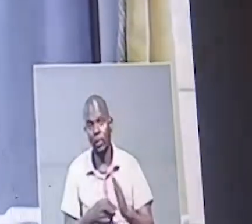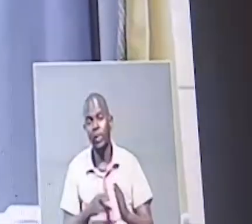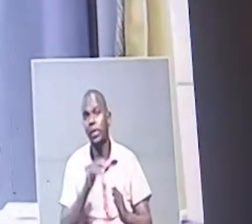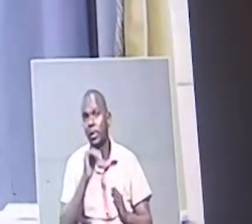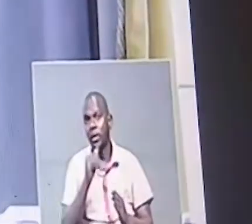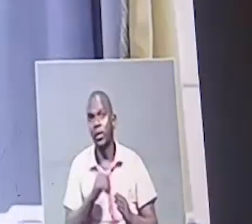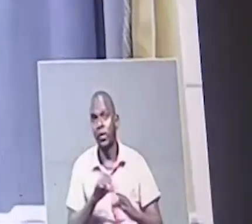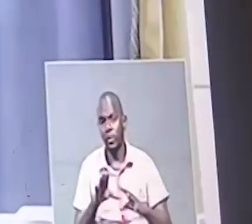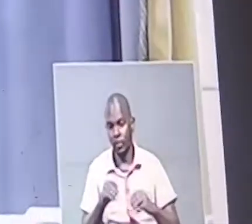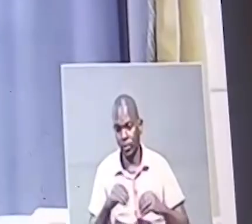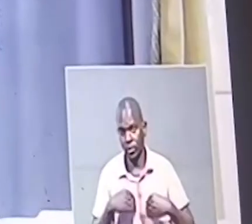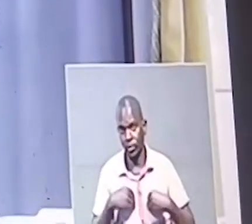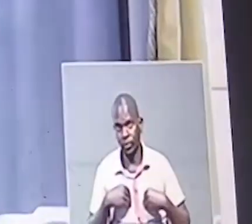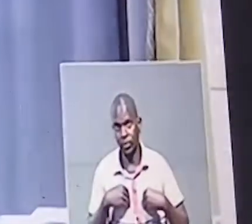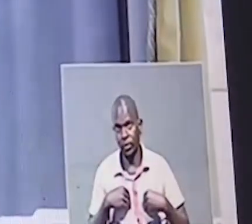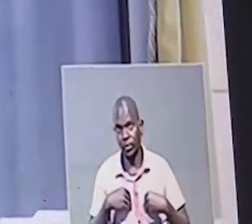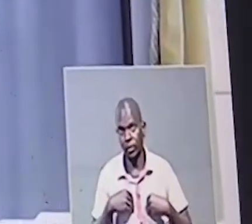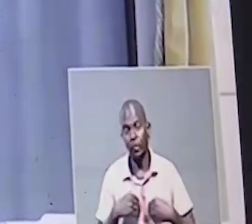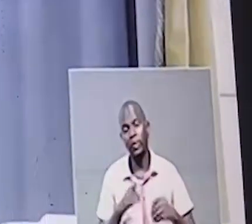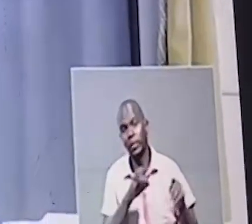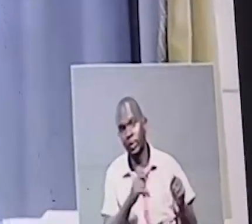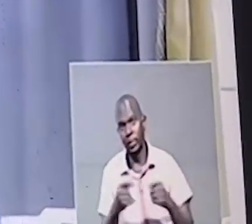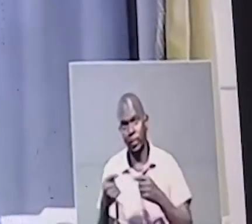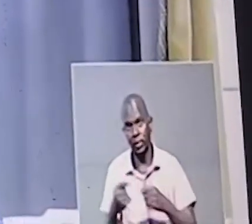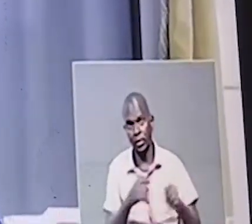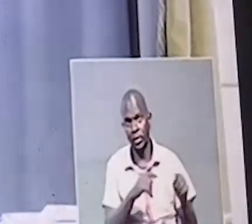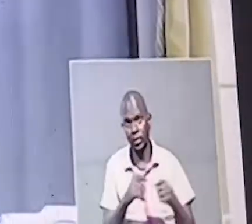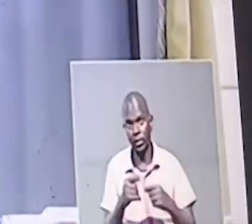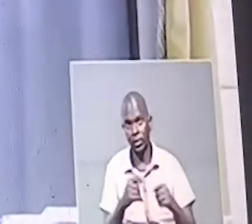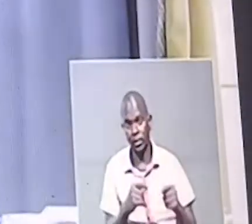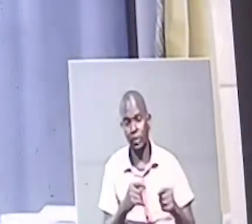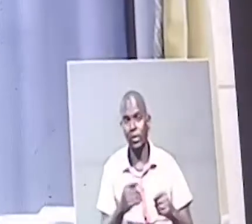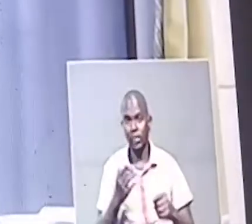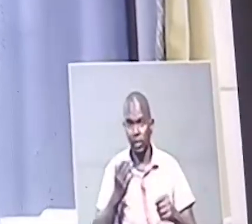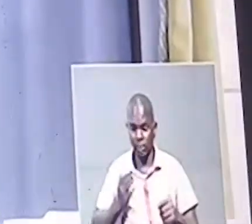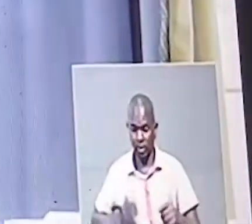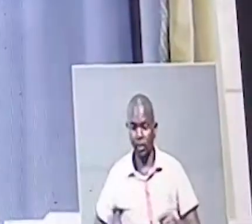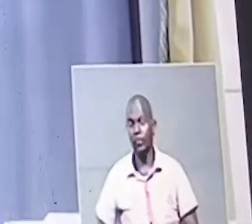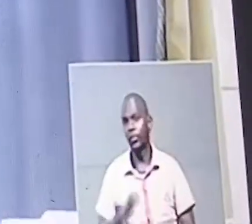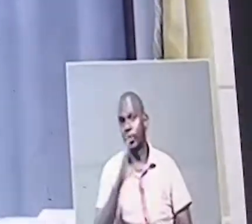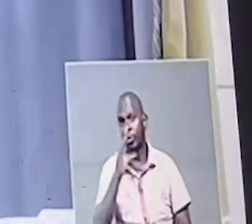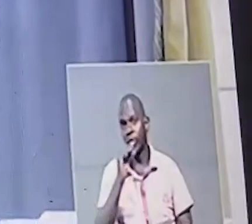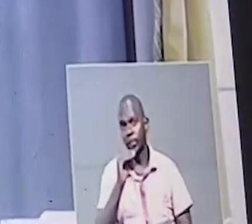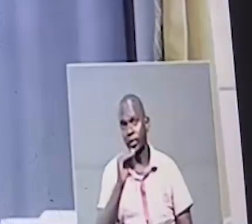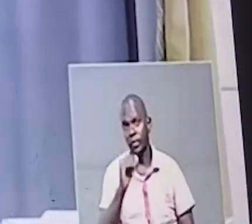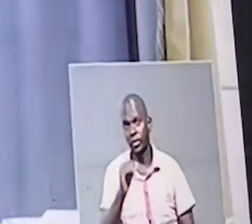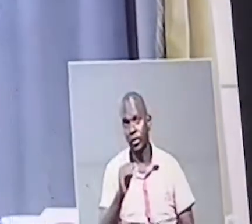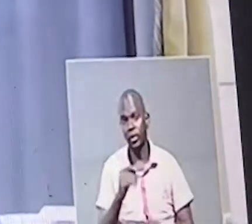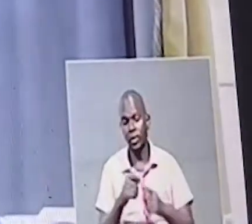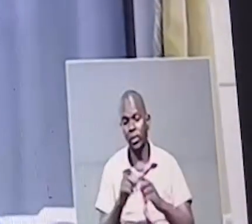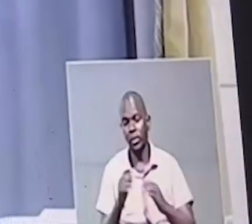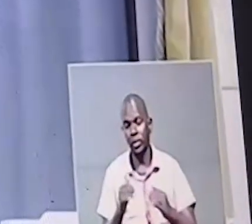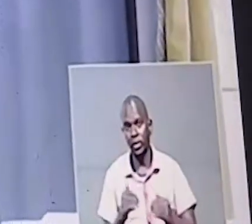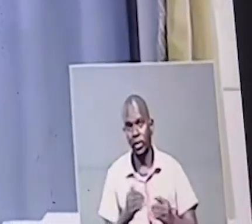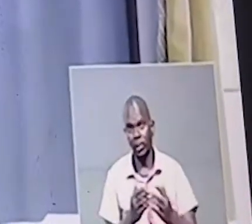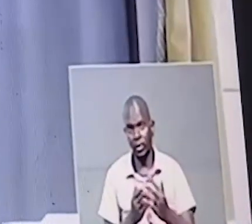don't allow you to discuss the conduct of the Speaker and all that, unless you do